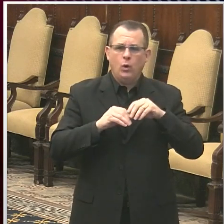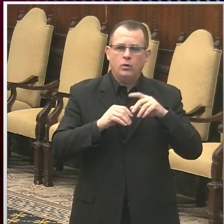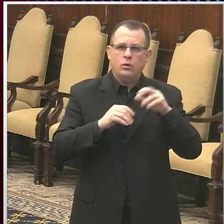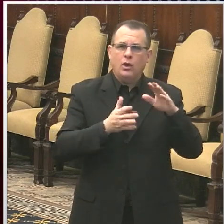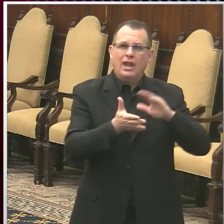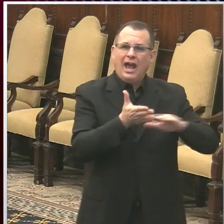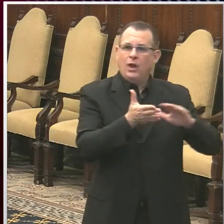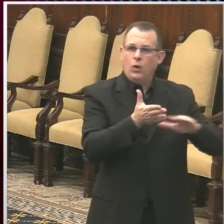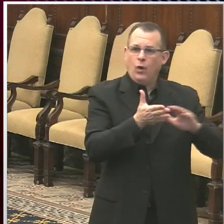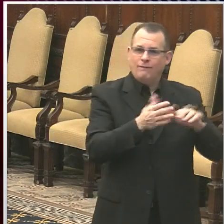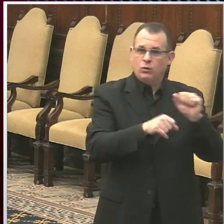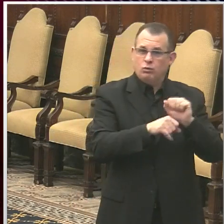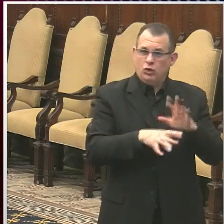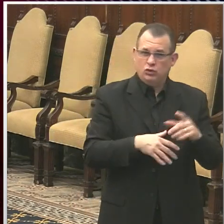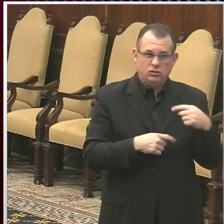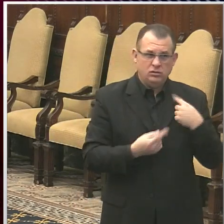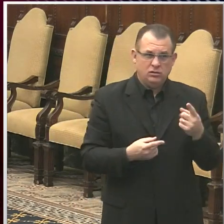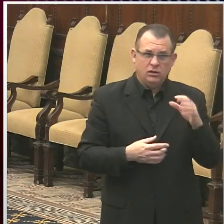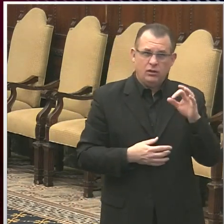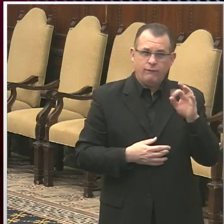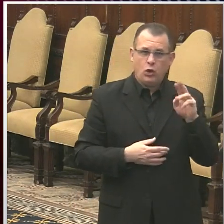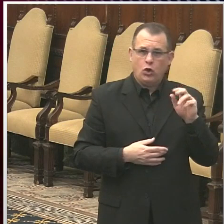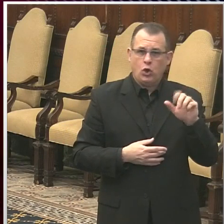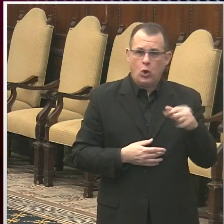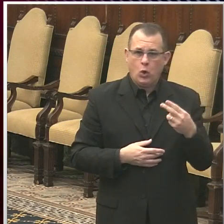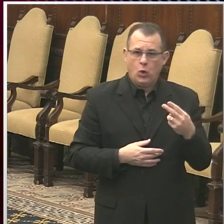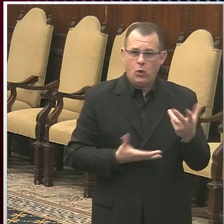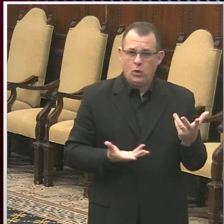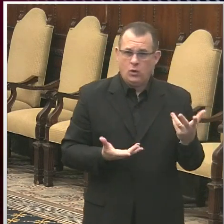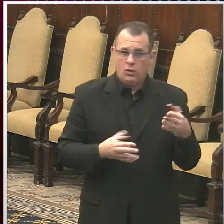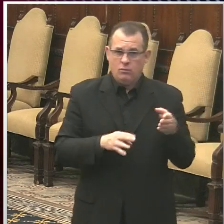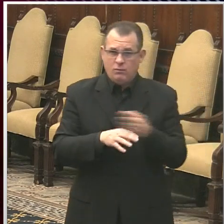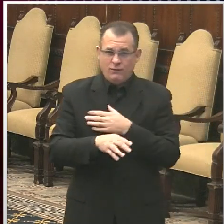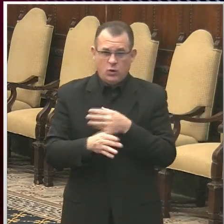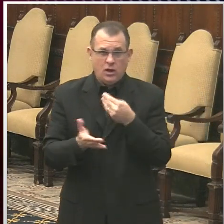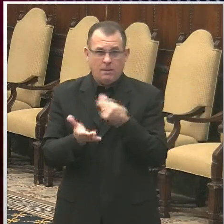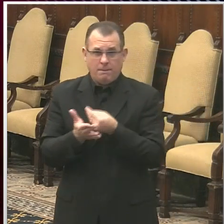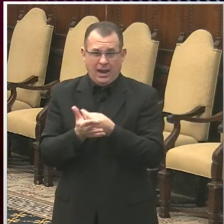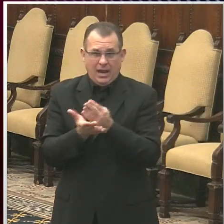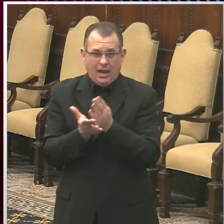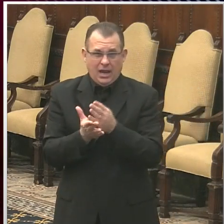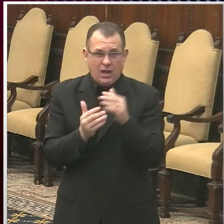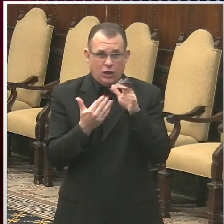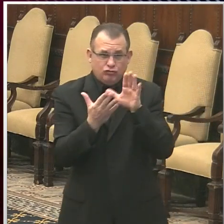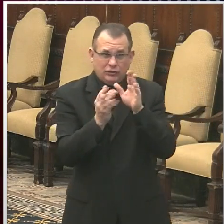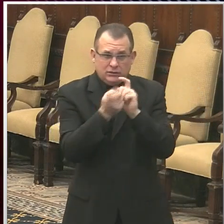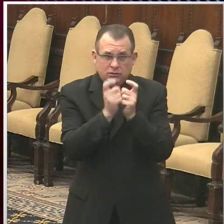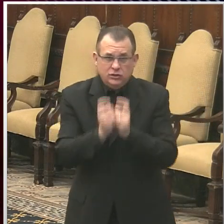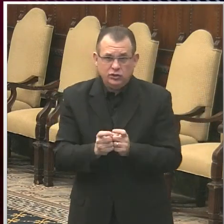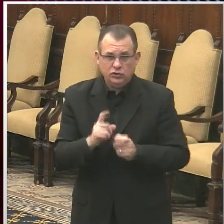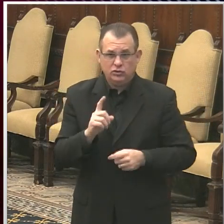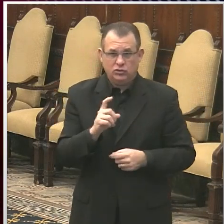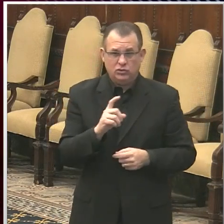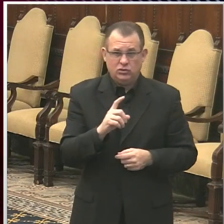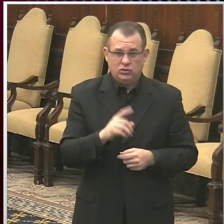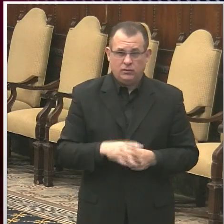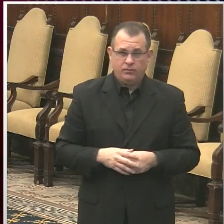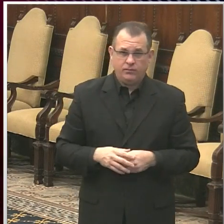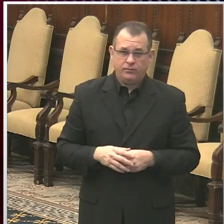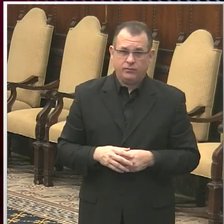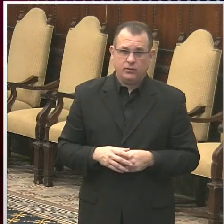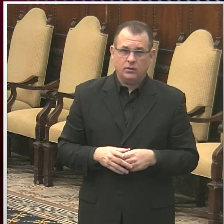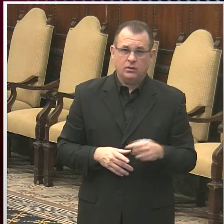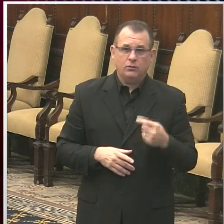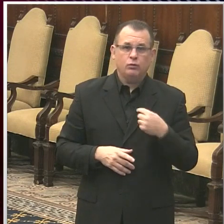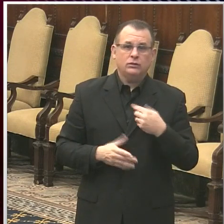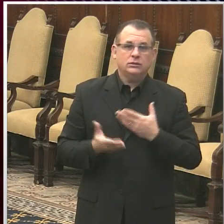like anytime before your budget address or revised budgets on May 1st? We'll be submitting our